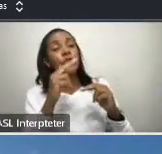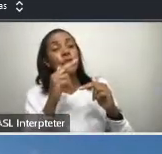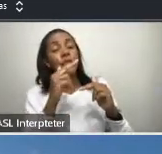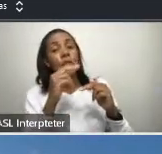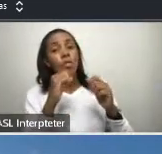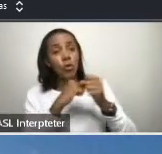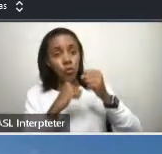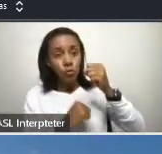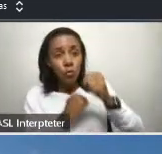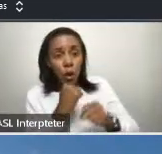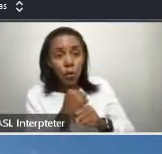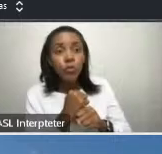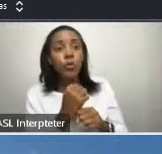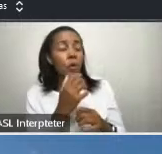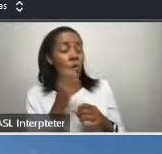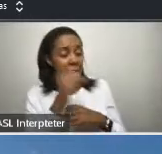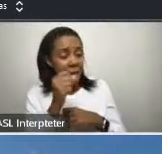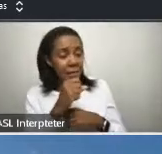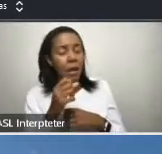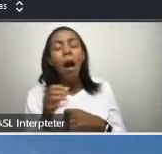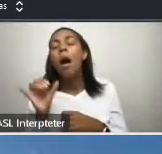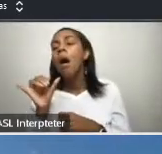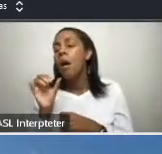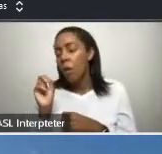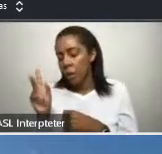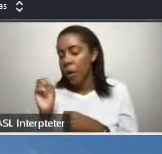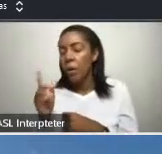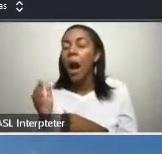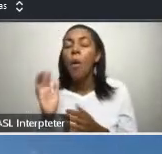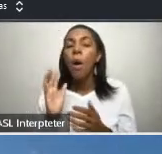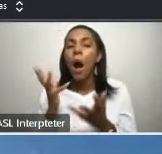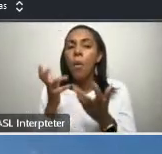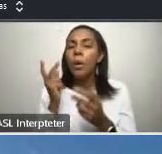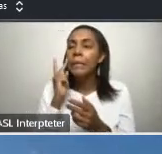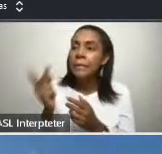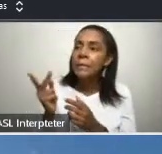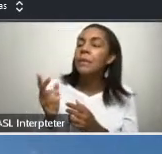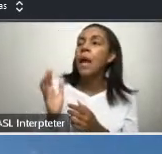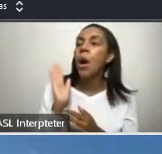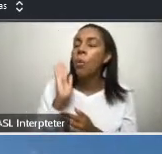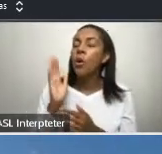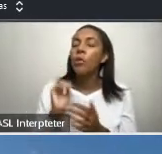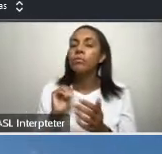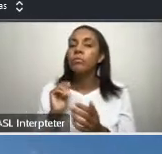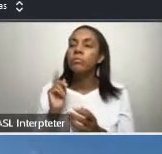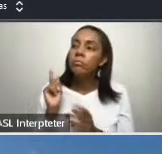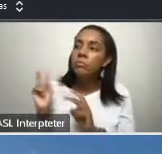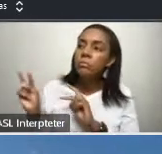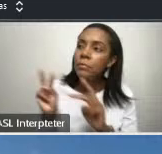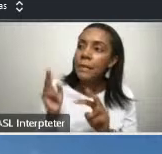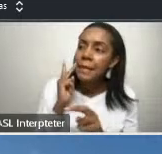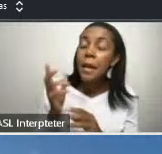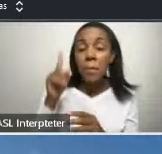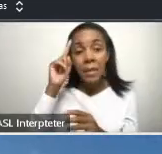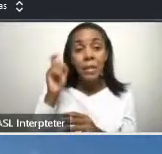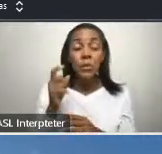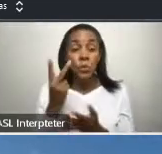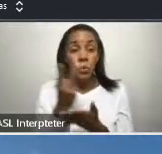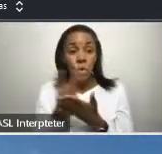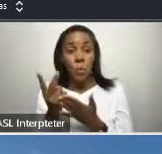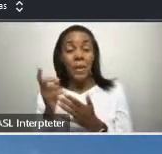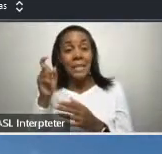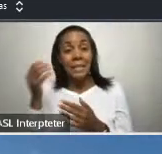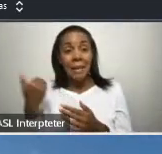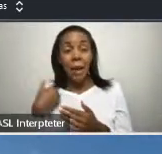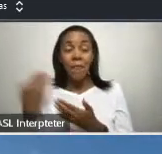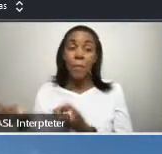I'm asking. existing building, yes. Okay, I go by. 2 weeks, you have him come here, because we need to know. 'Cause one